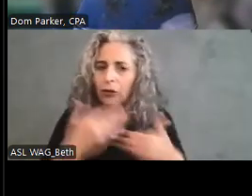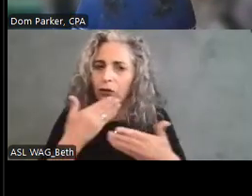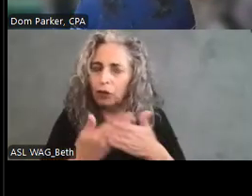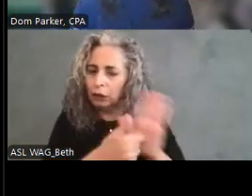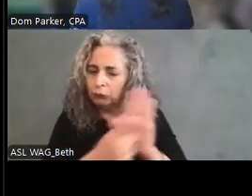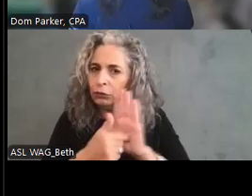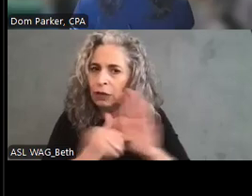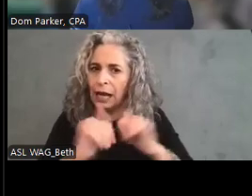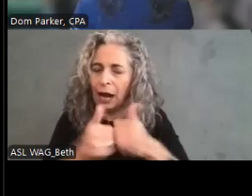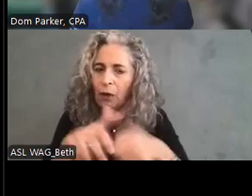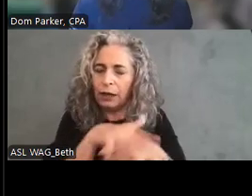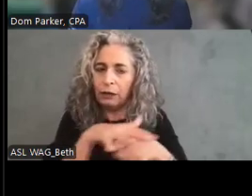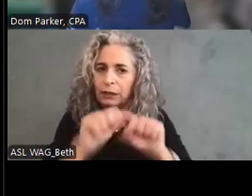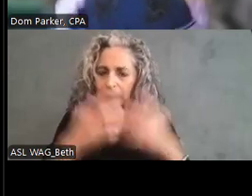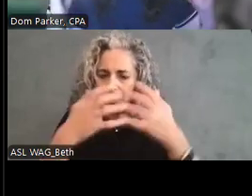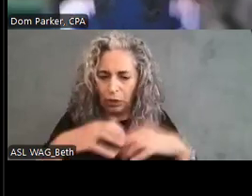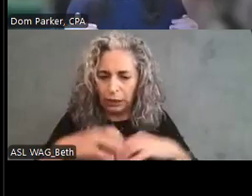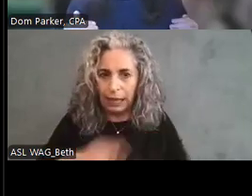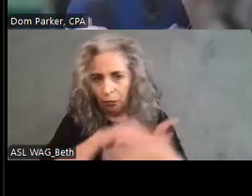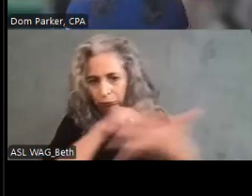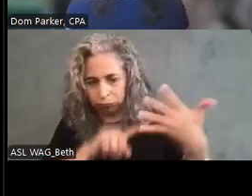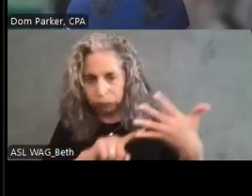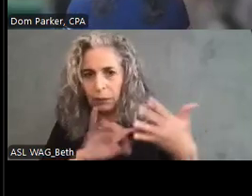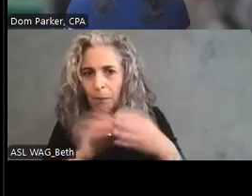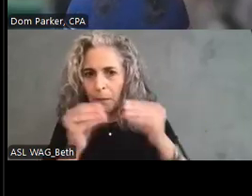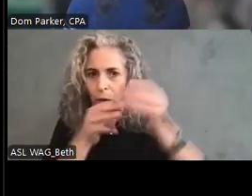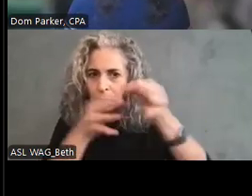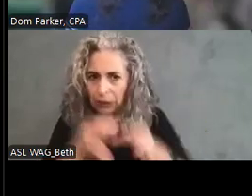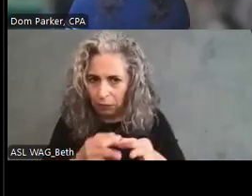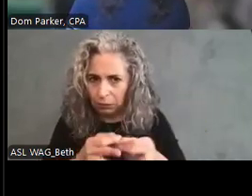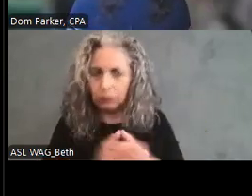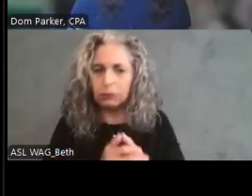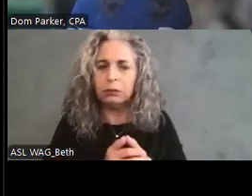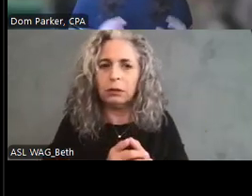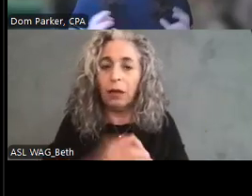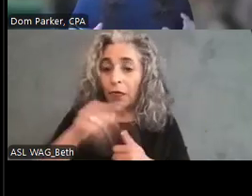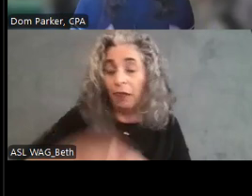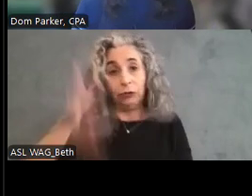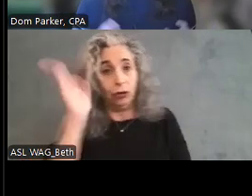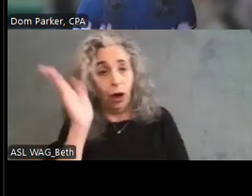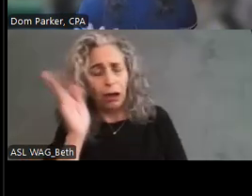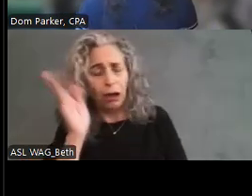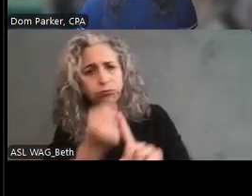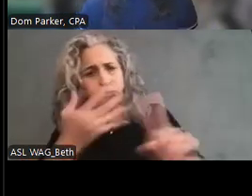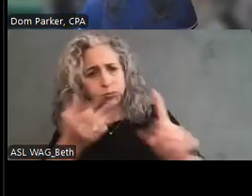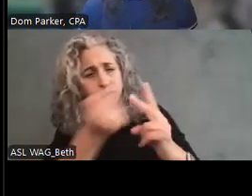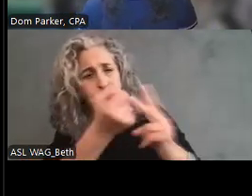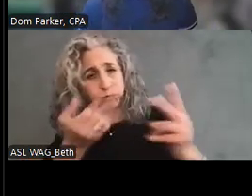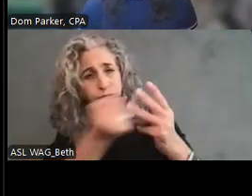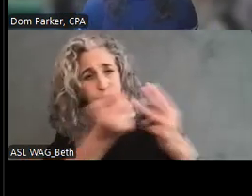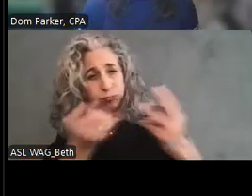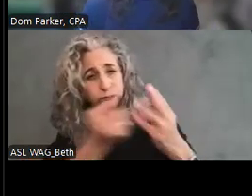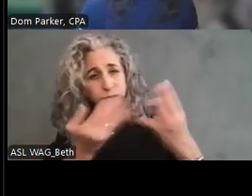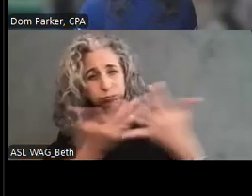these areas can be broken down into a bit more detail. For this talk, we're not going to go into as much detail on all 5 of these